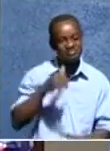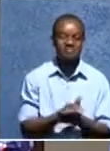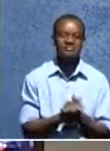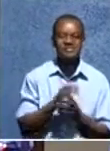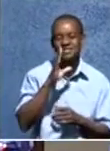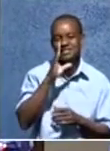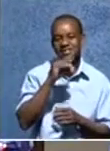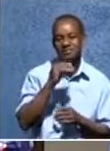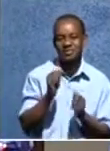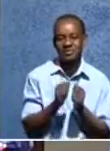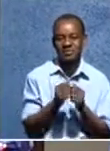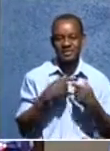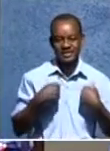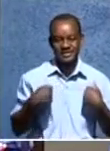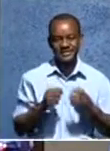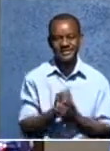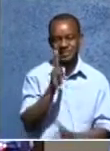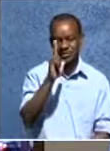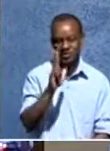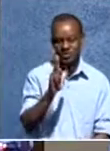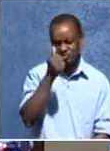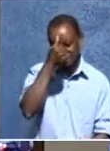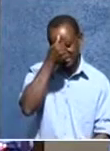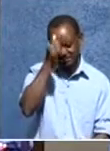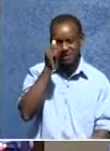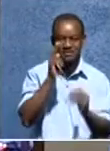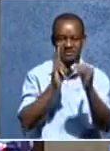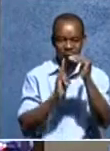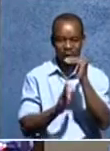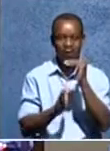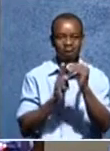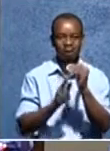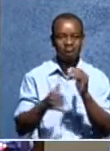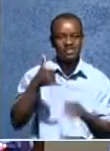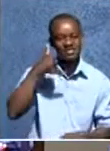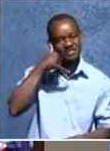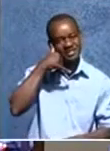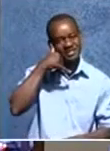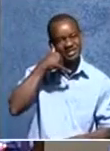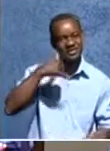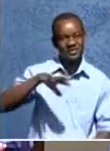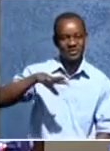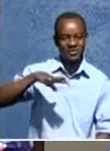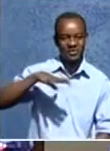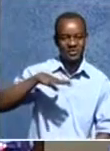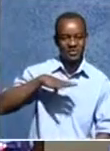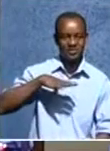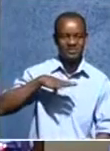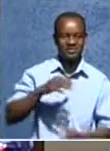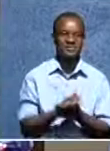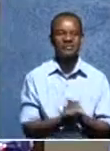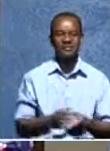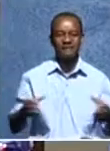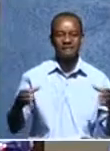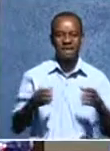Nangolo of Namibia Tourism Expo. And finally, Lizette Foot, the general manager of Team Namibia. Now